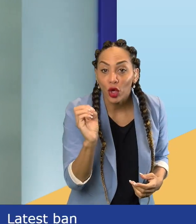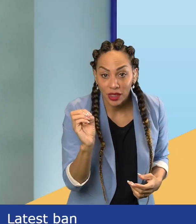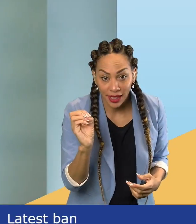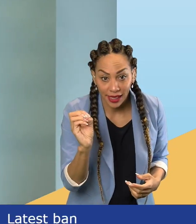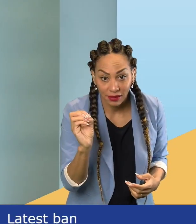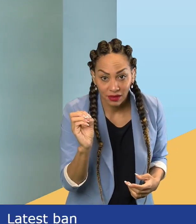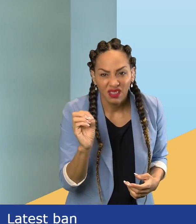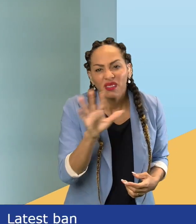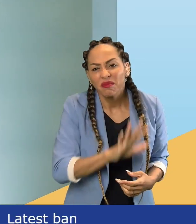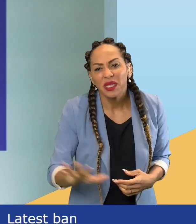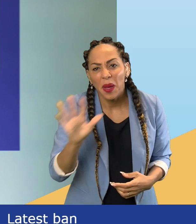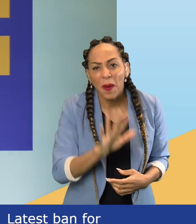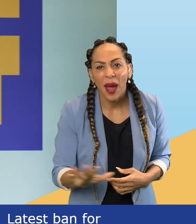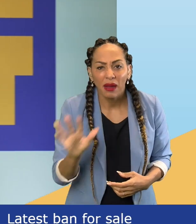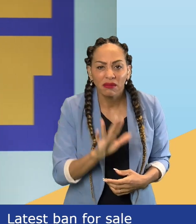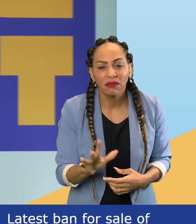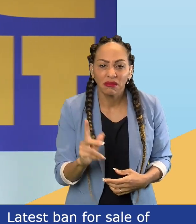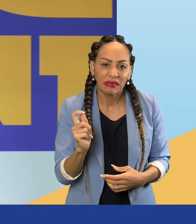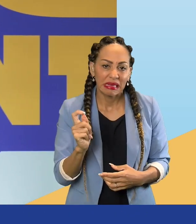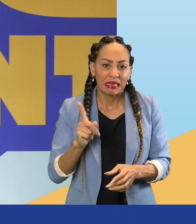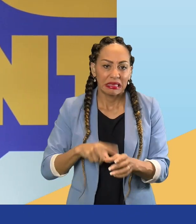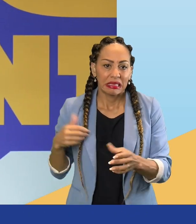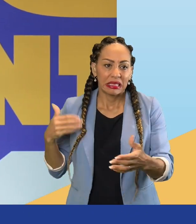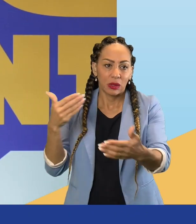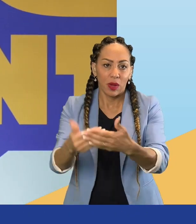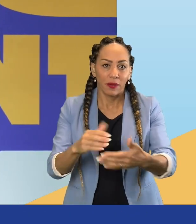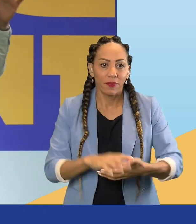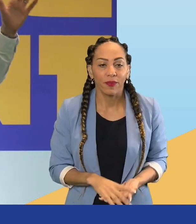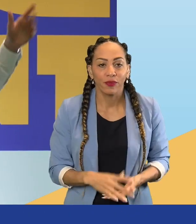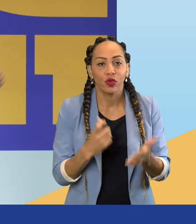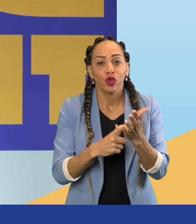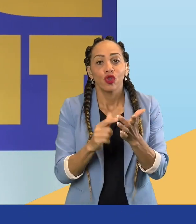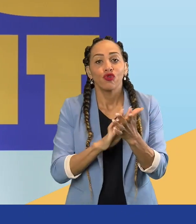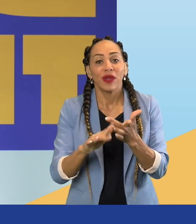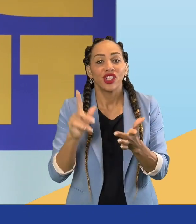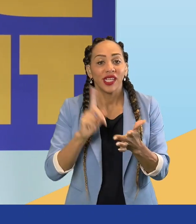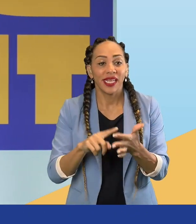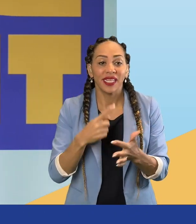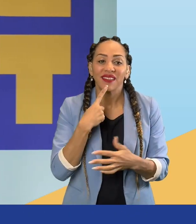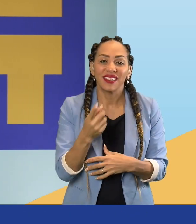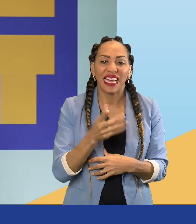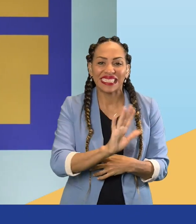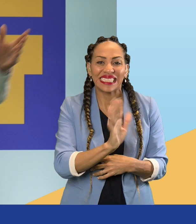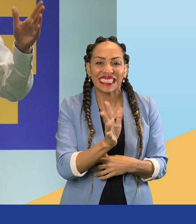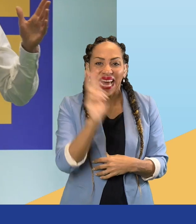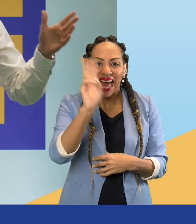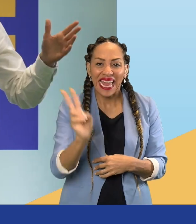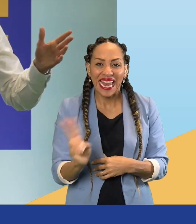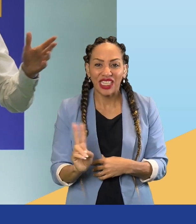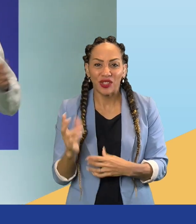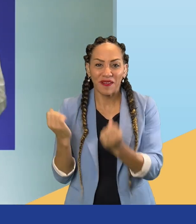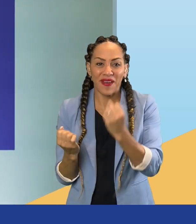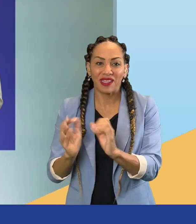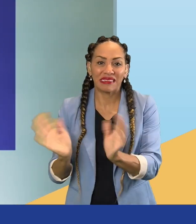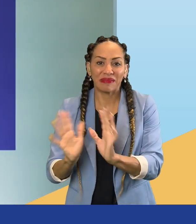decade away. And you will have seen some of the headlines. Rishi puts the brakes on electric vehicle adoption. Petrol here to